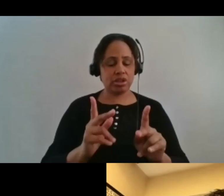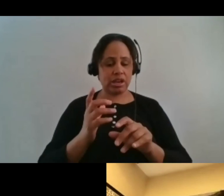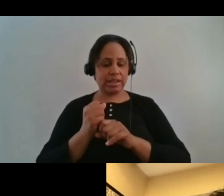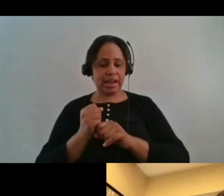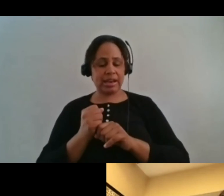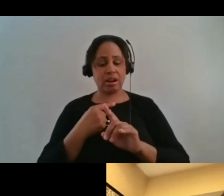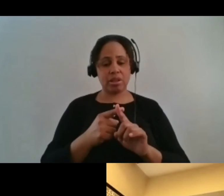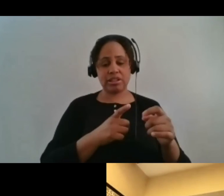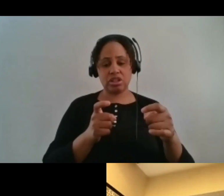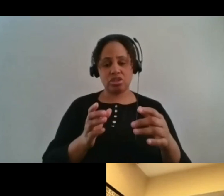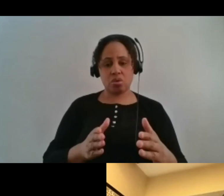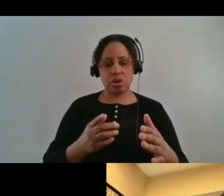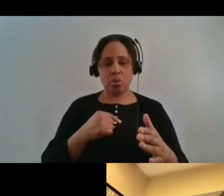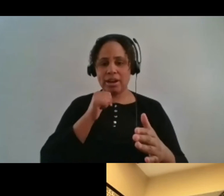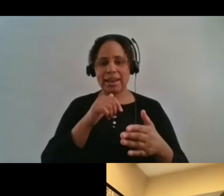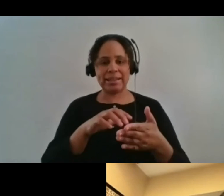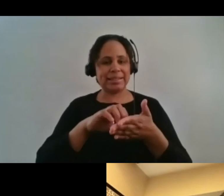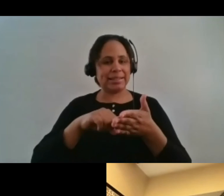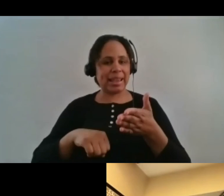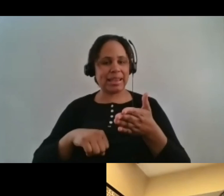They need part of that liver to grow back. And so